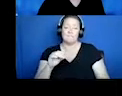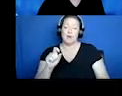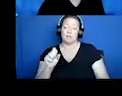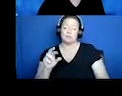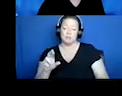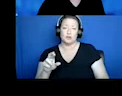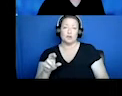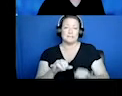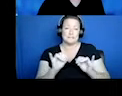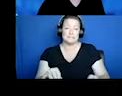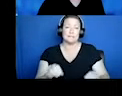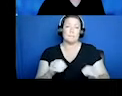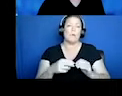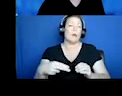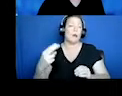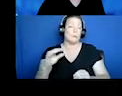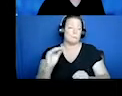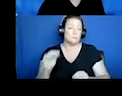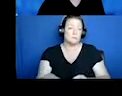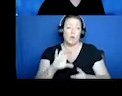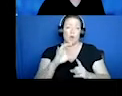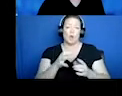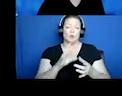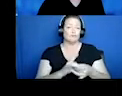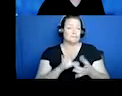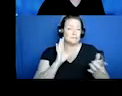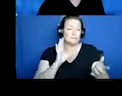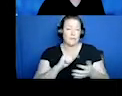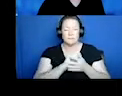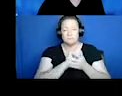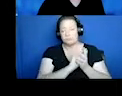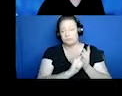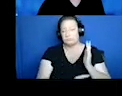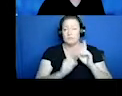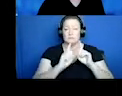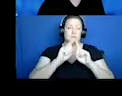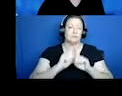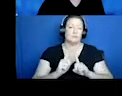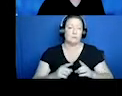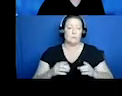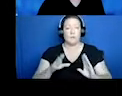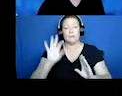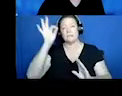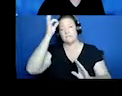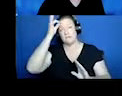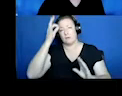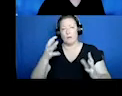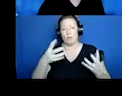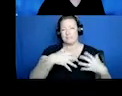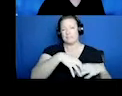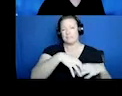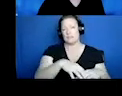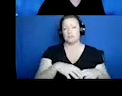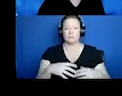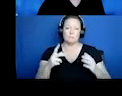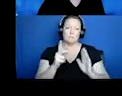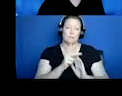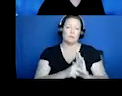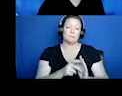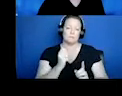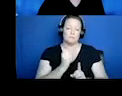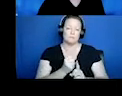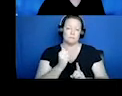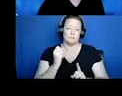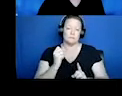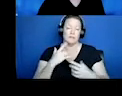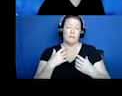at a higher rate, cultural disconnect. So there's a lot of ways that federal assimilation policies have impacted our health and historical trauma.